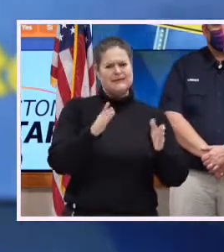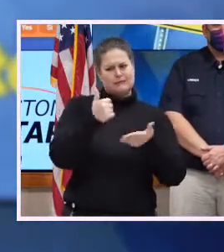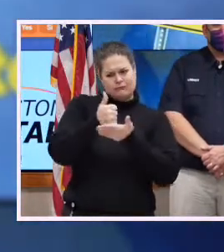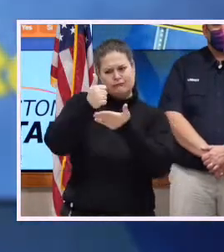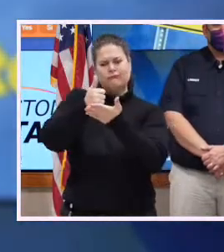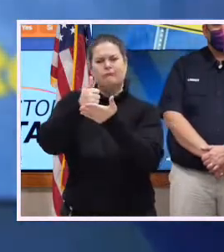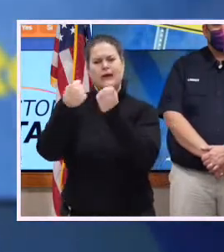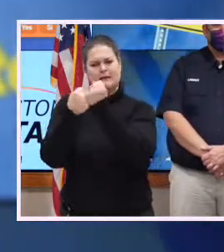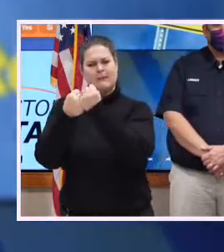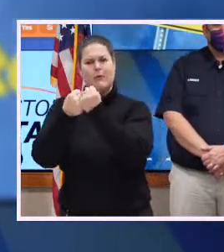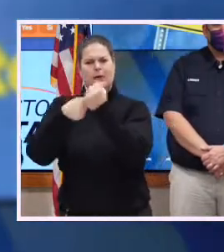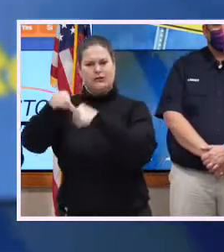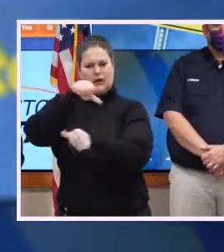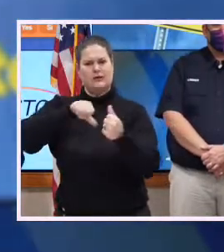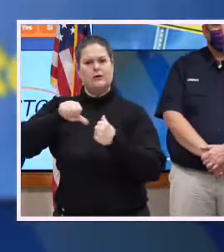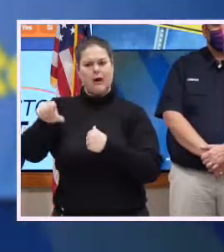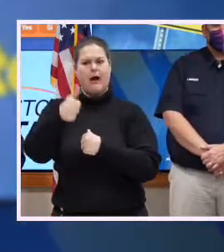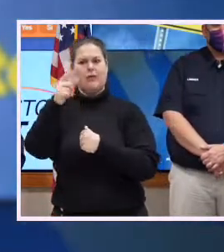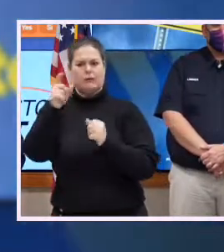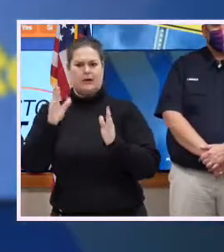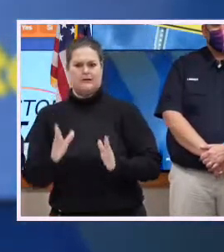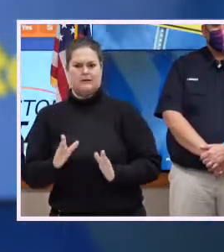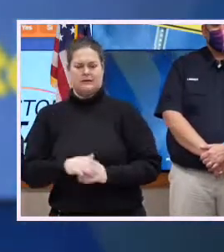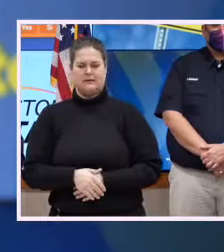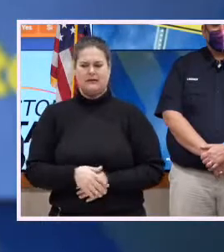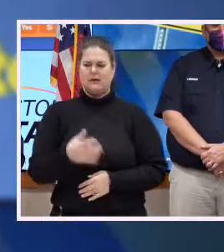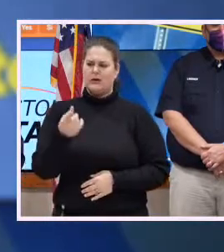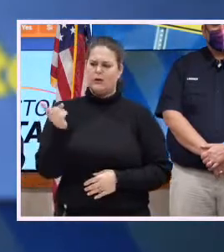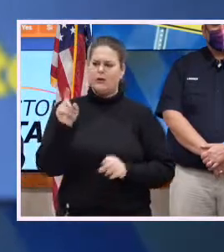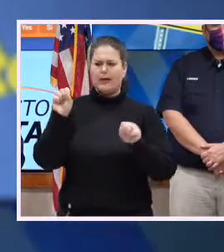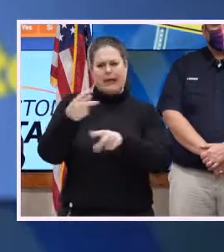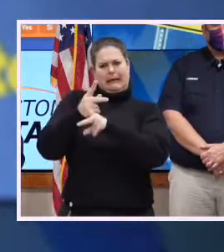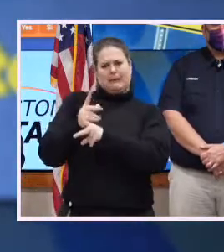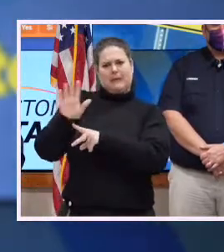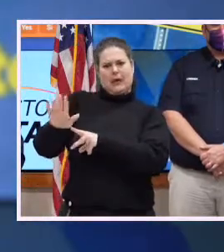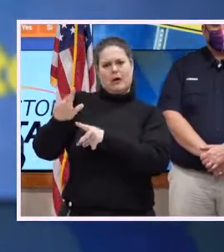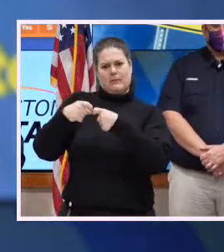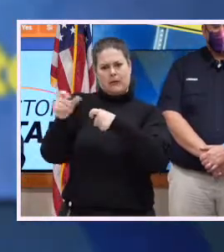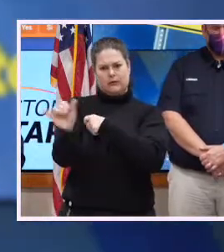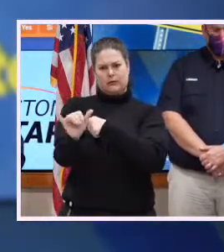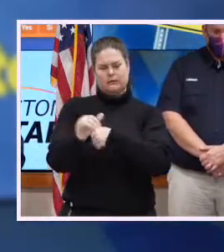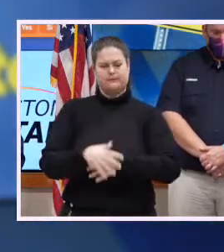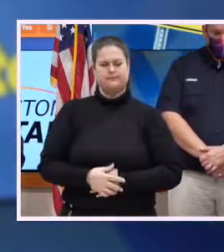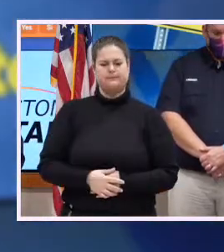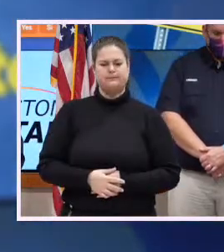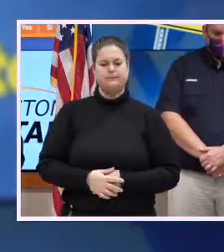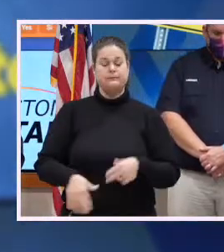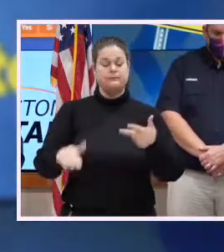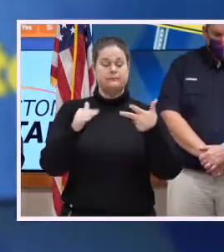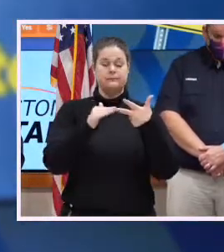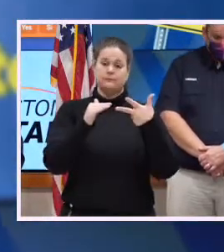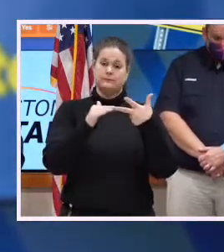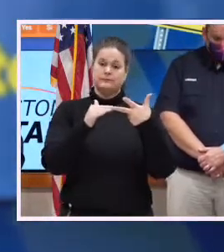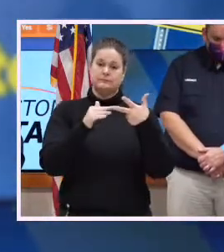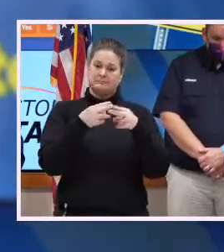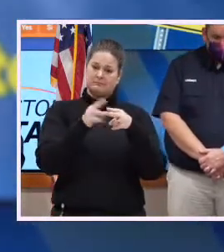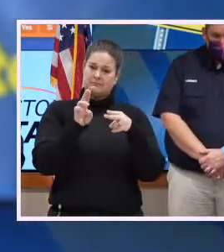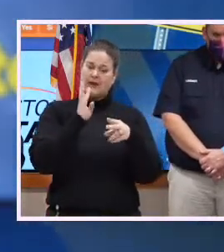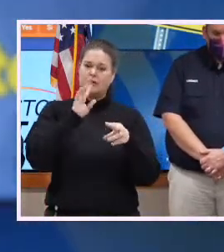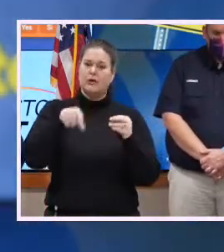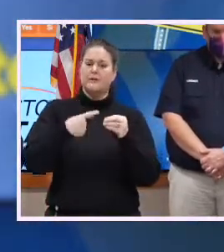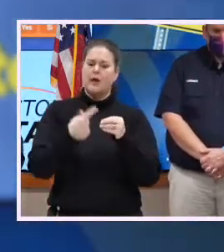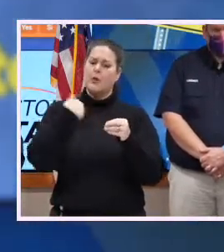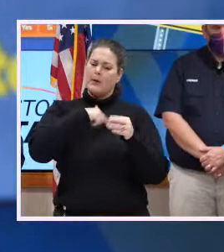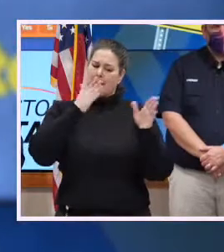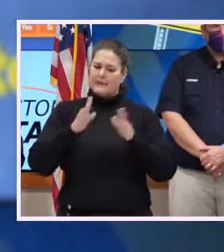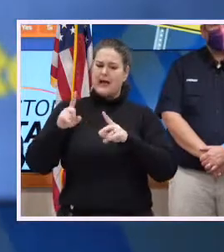more customers offline. Third, let me just briefly mention that we expect to issue a public press